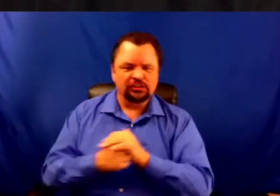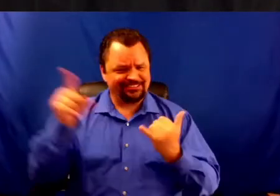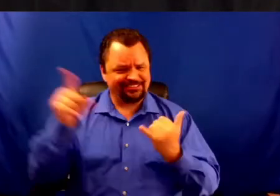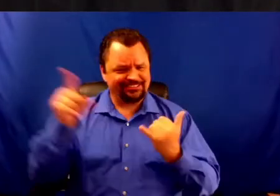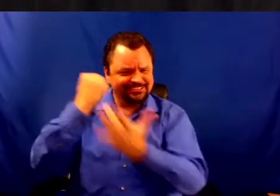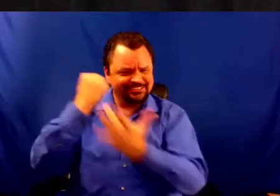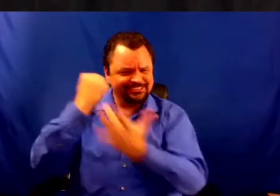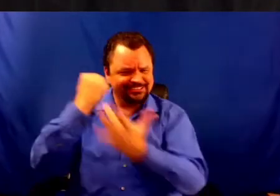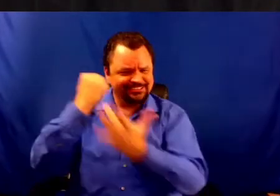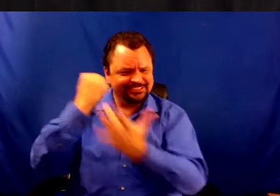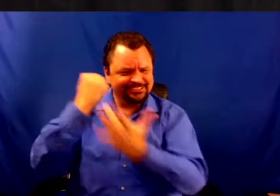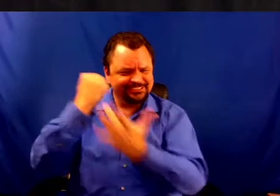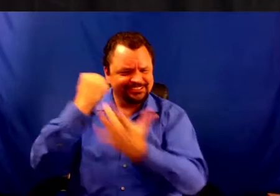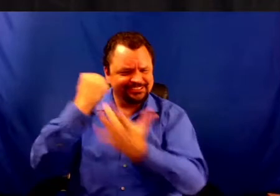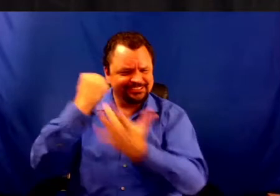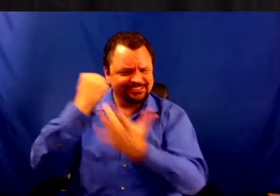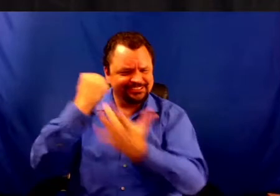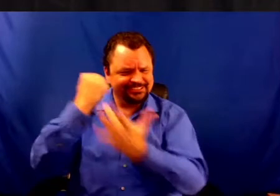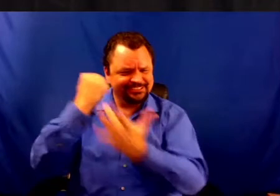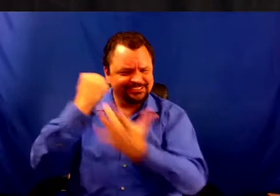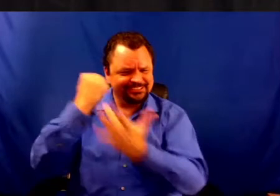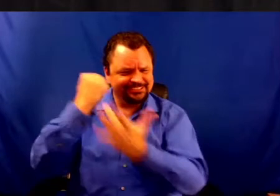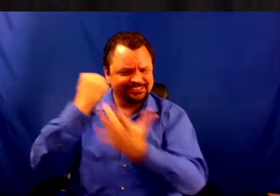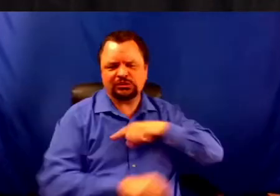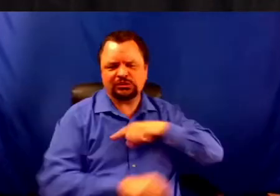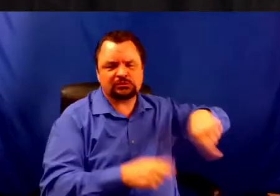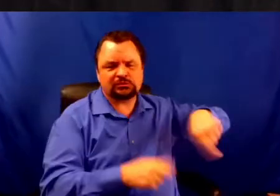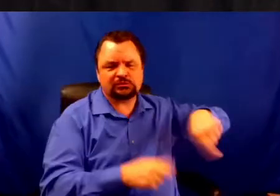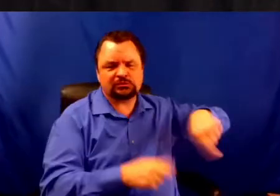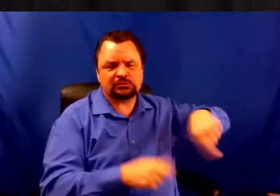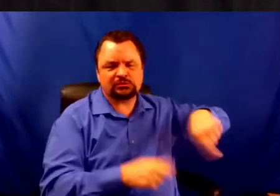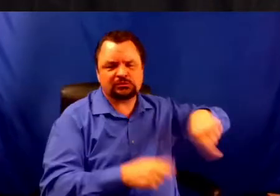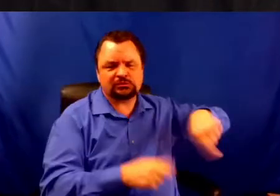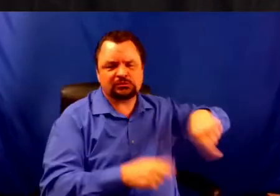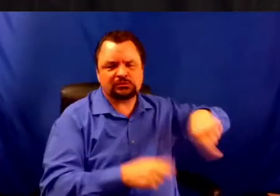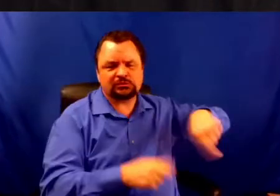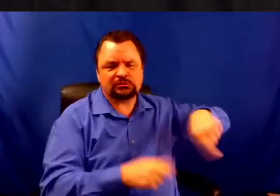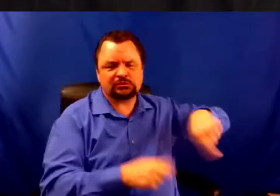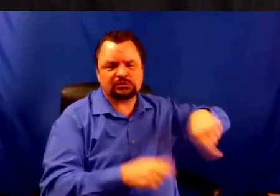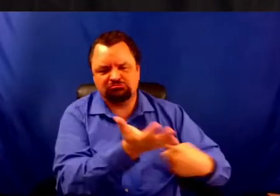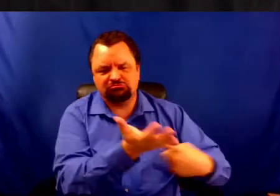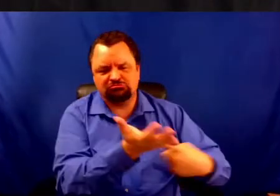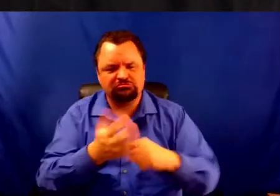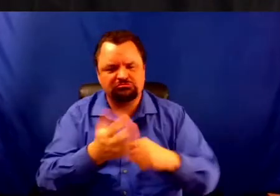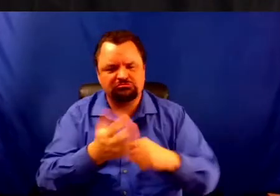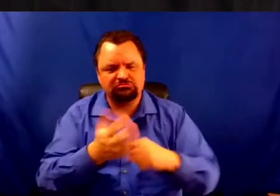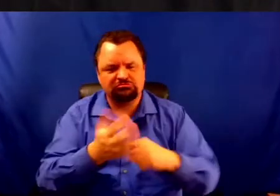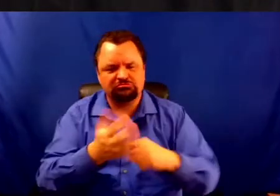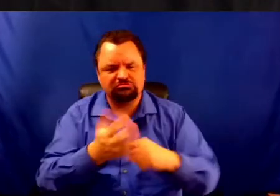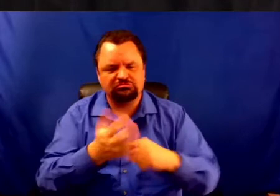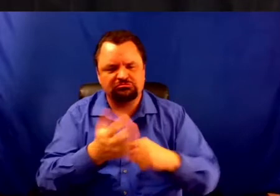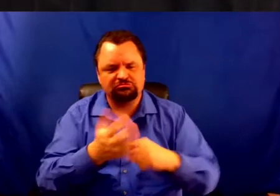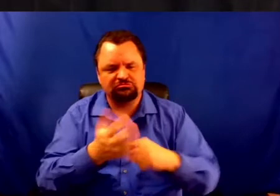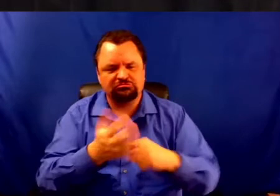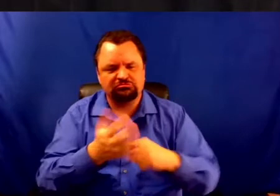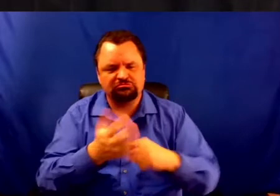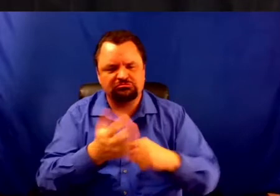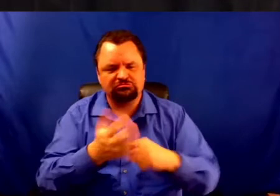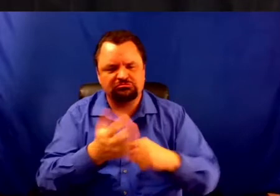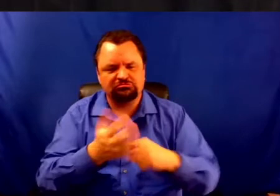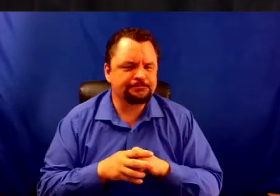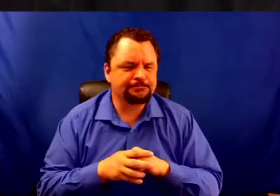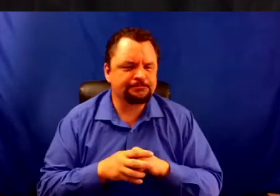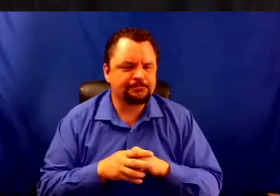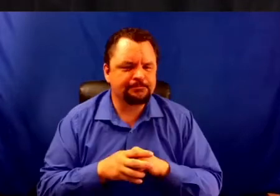worked out, let's go to Fadi Yokohana. Added an